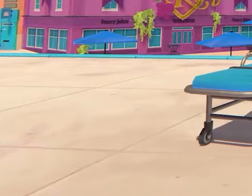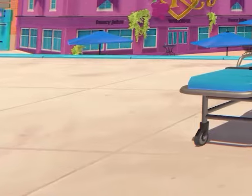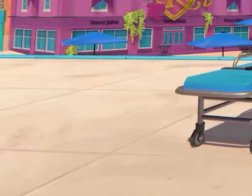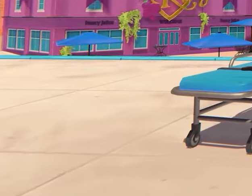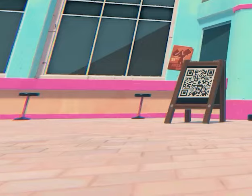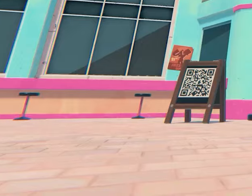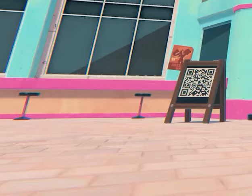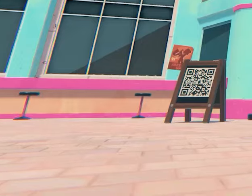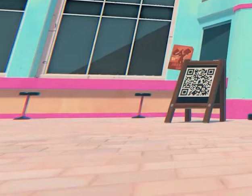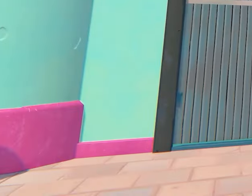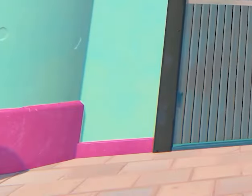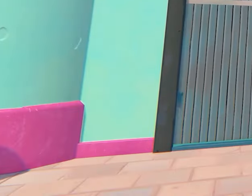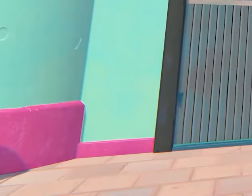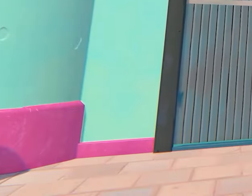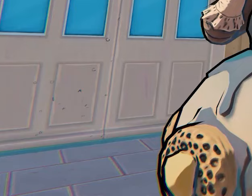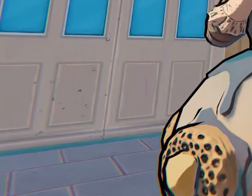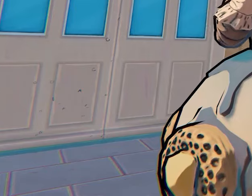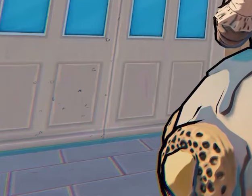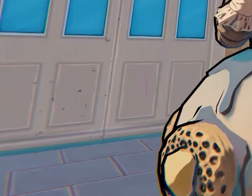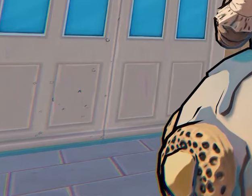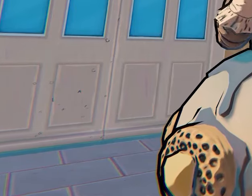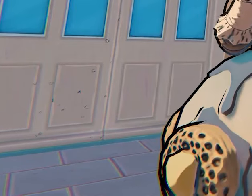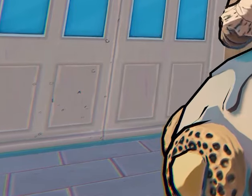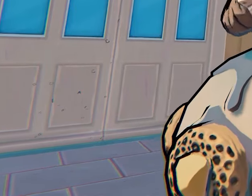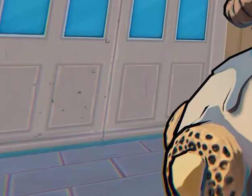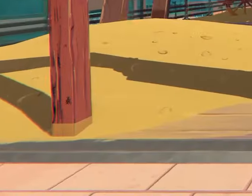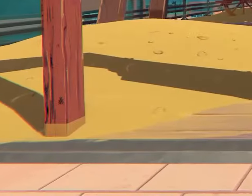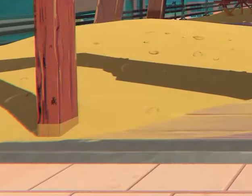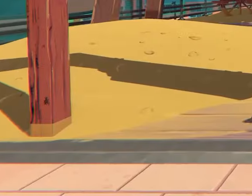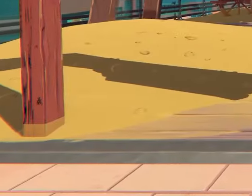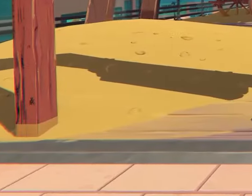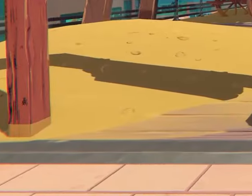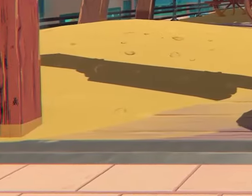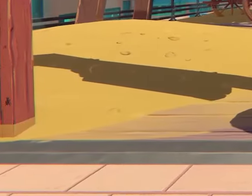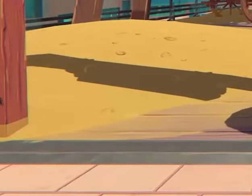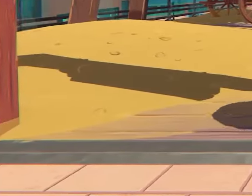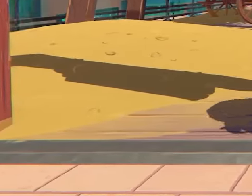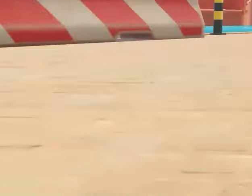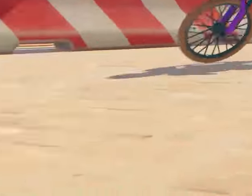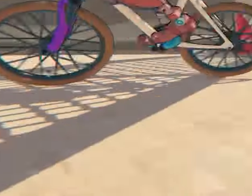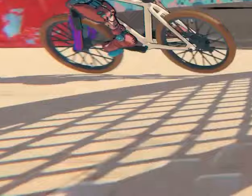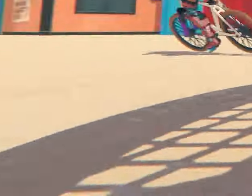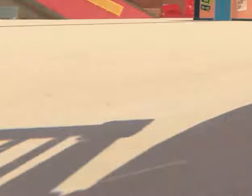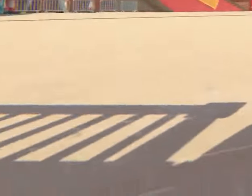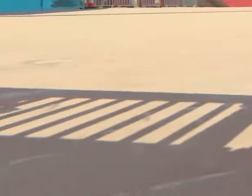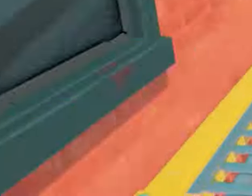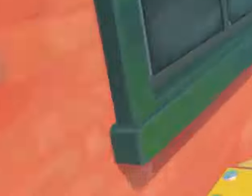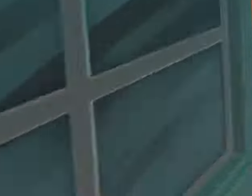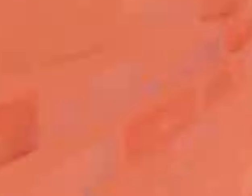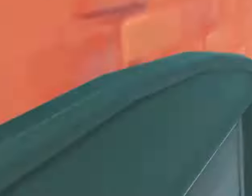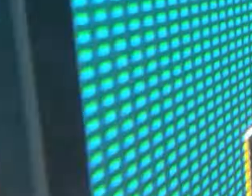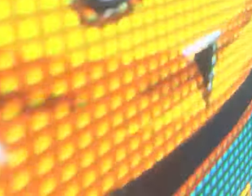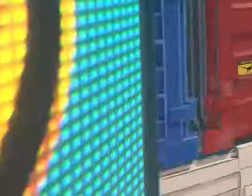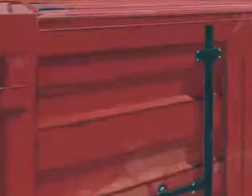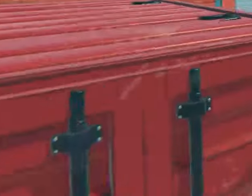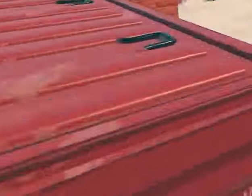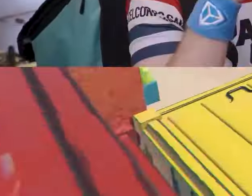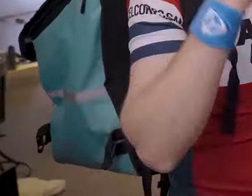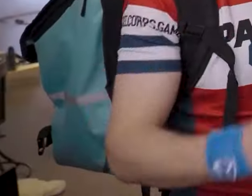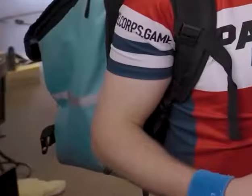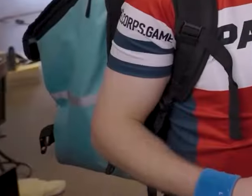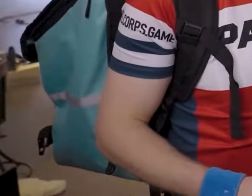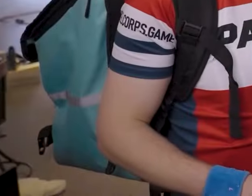medical professionals, to leavened fried dough vendors, to themed beverage sellers, to more themed beverage sellers, enabling you to avoid defaulting on your debts for another